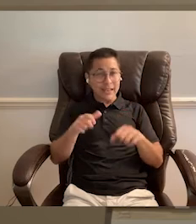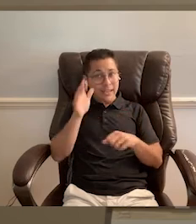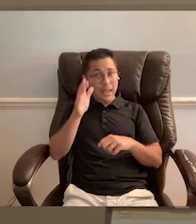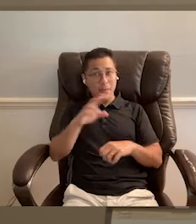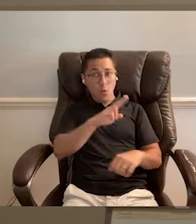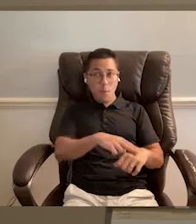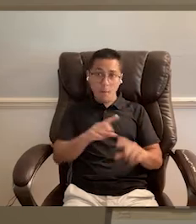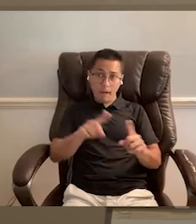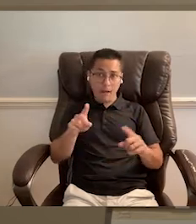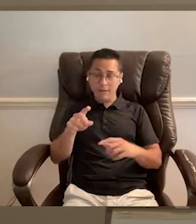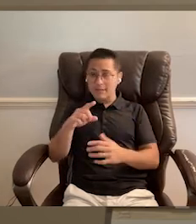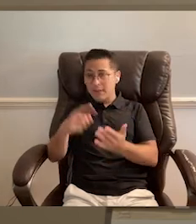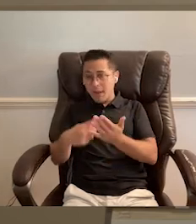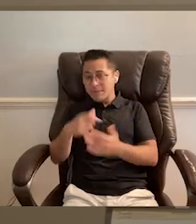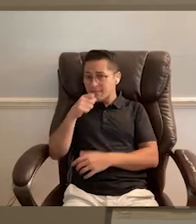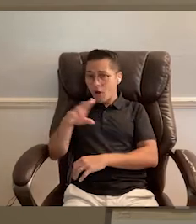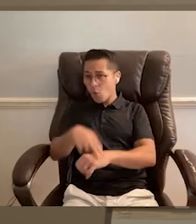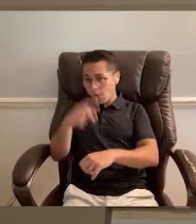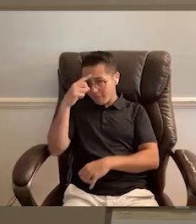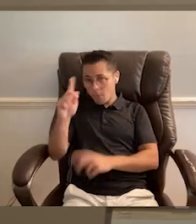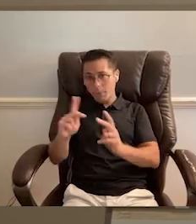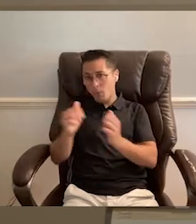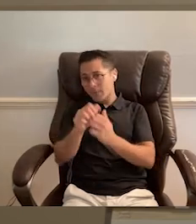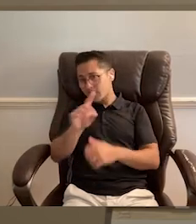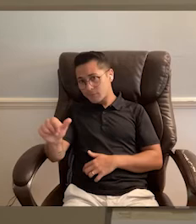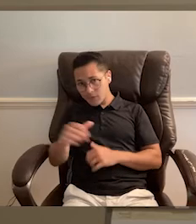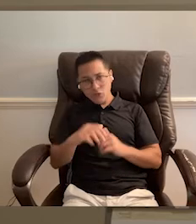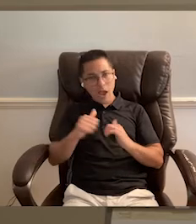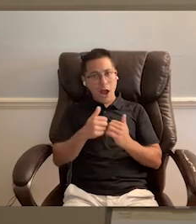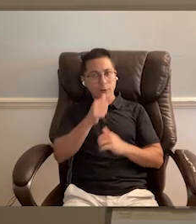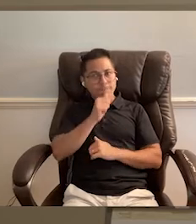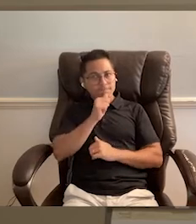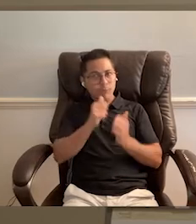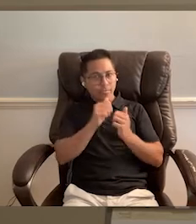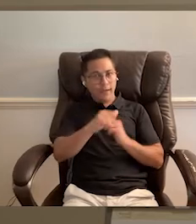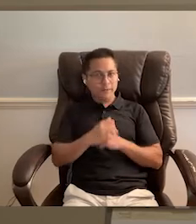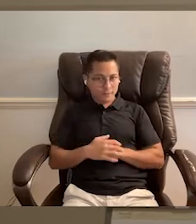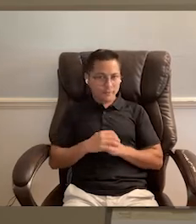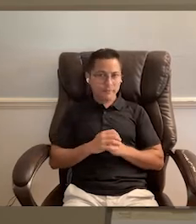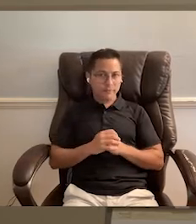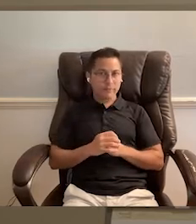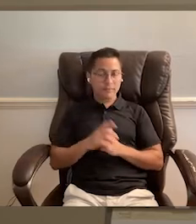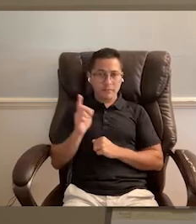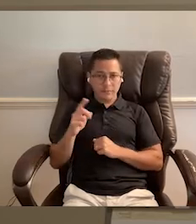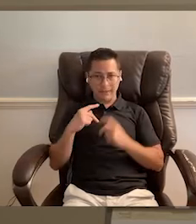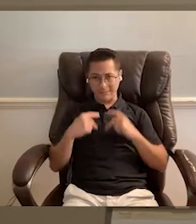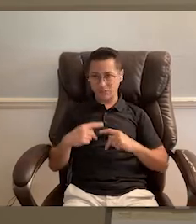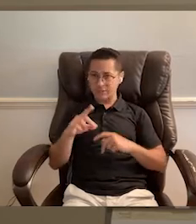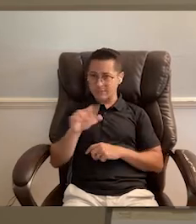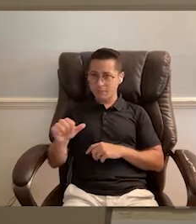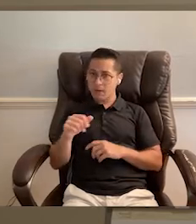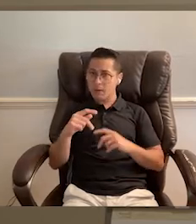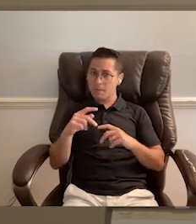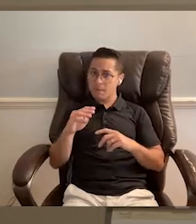here. The physical disabilities modules aim to train the users with severe mobility impairments on how to control a physical robot